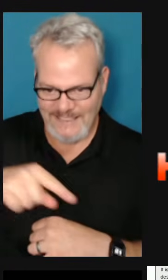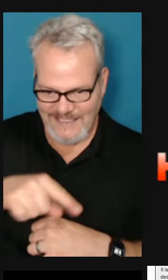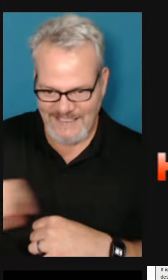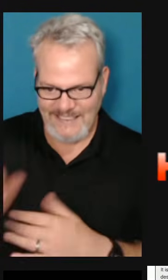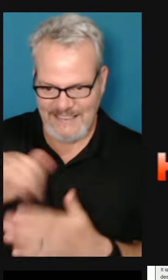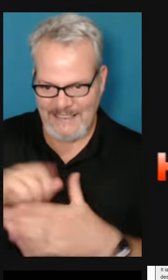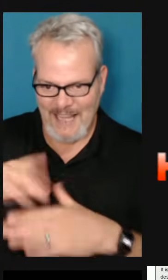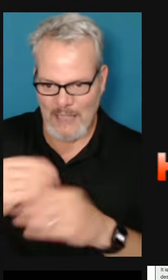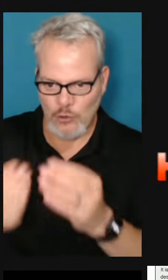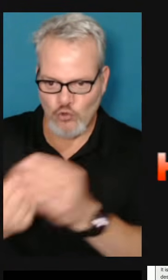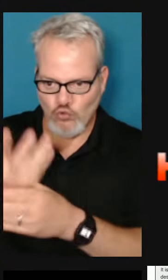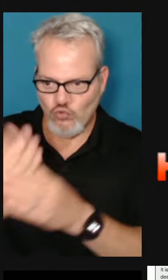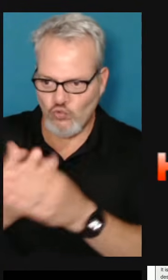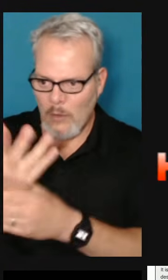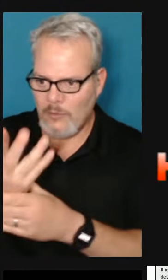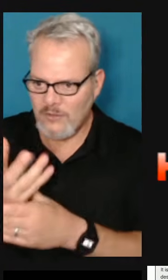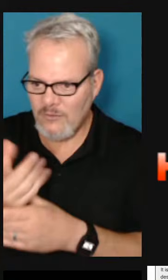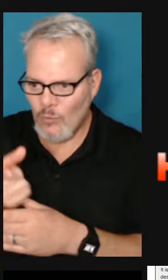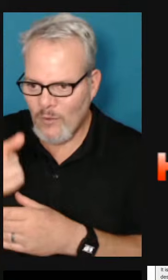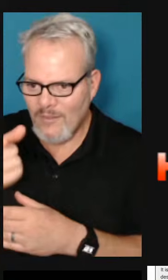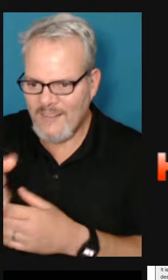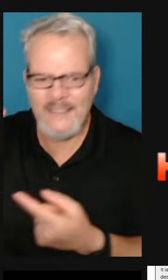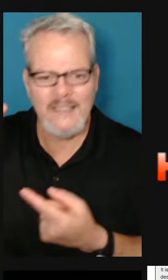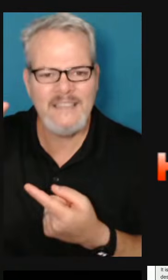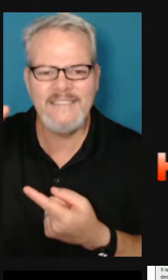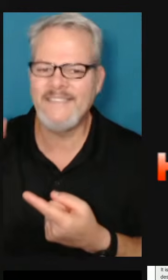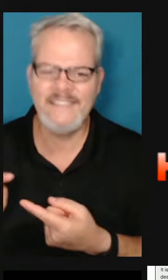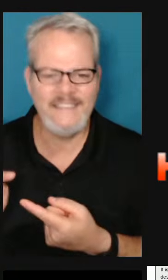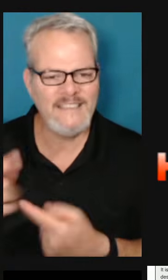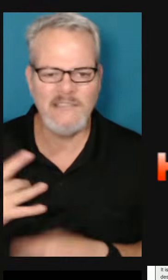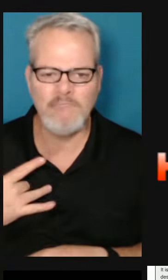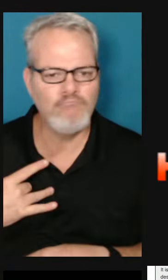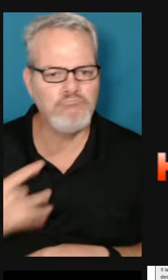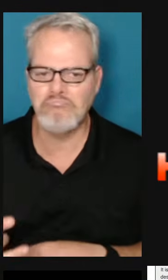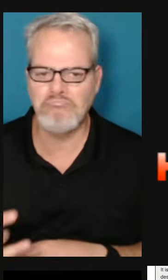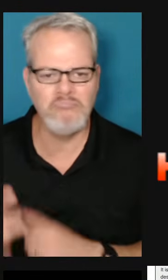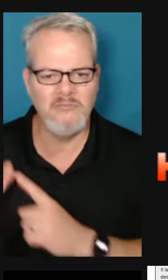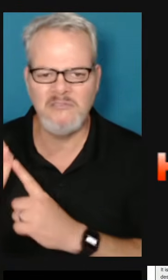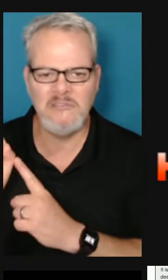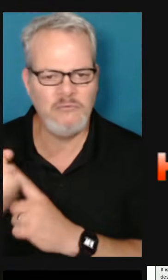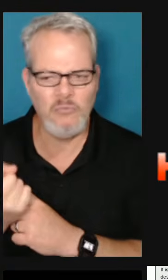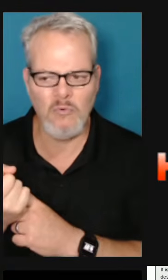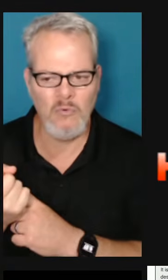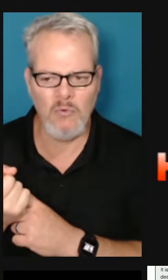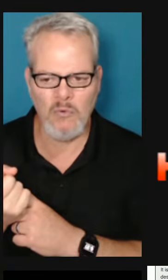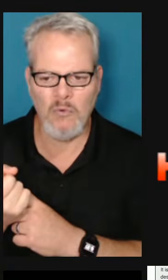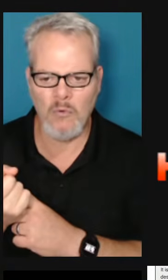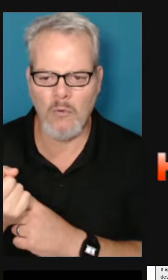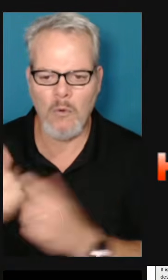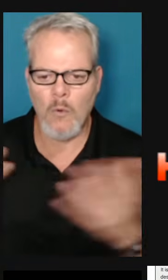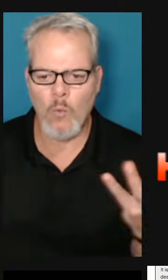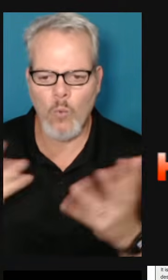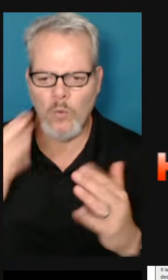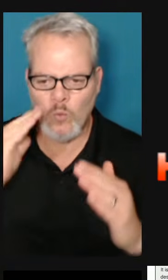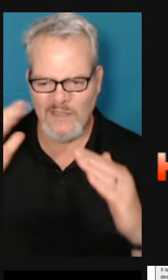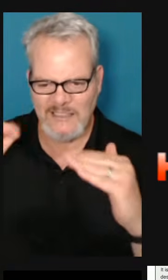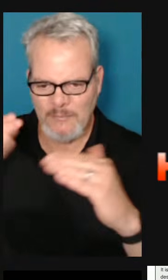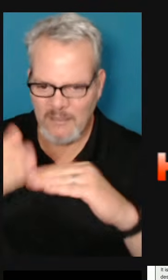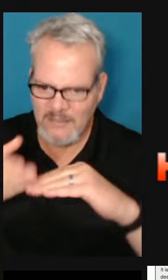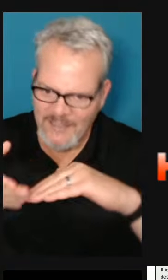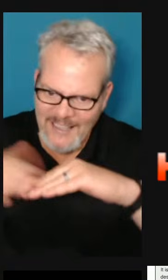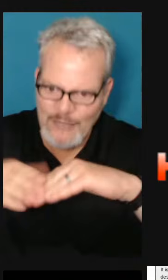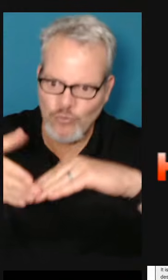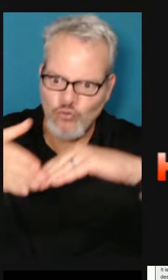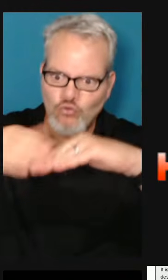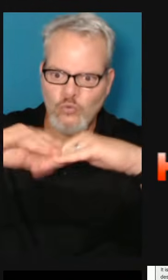with this being the least likely scenario, right? Where we would expect increased rates of earthquakes migrating from the summit towards